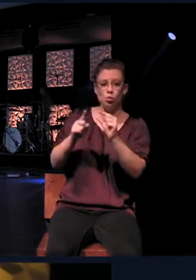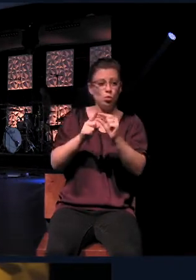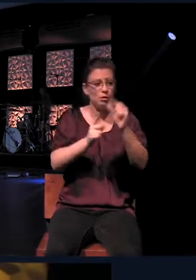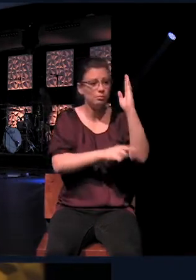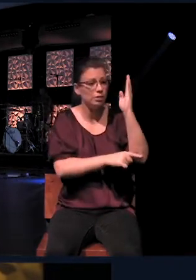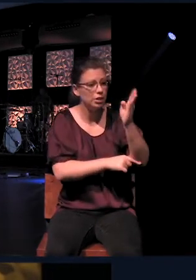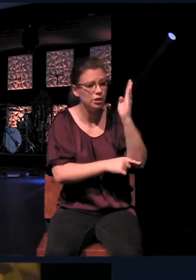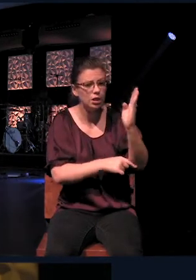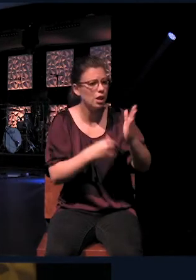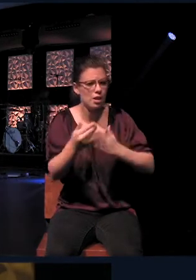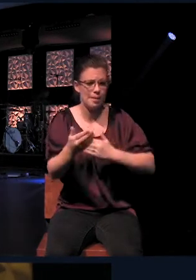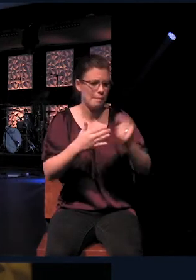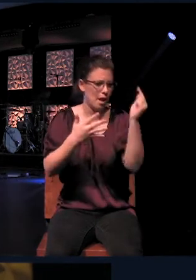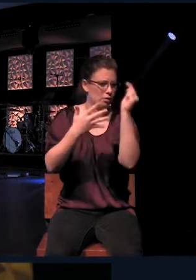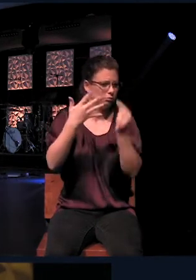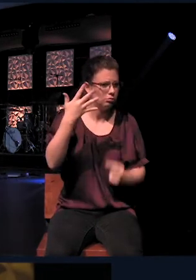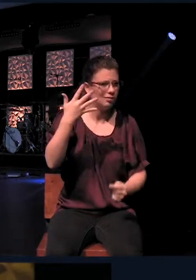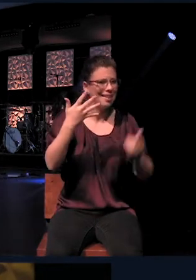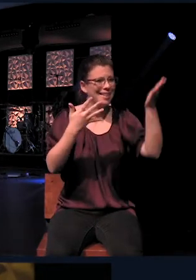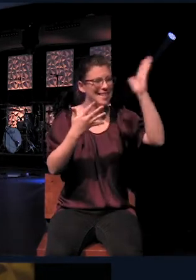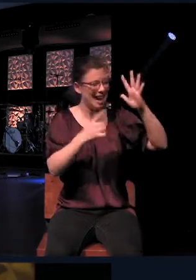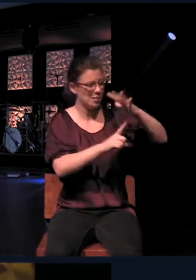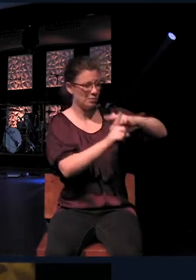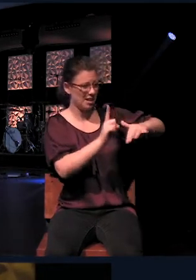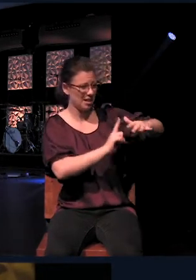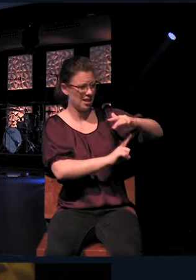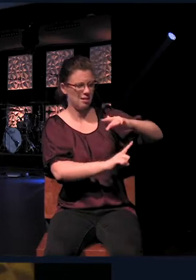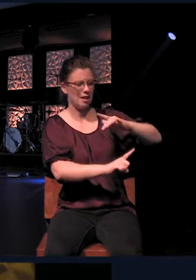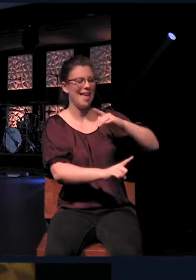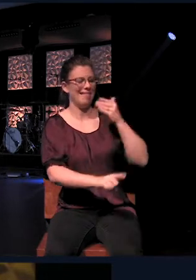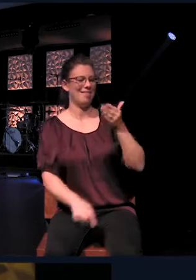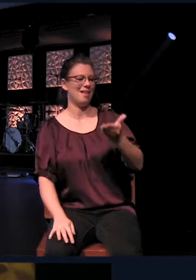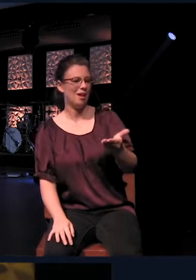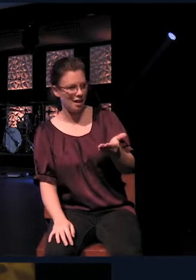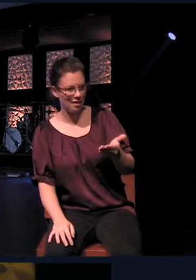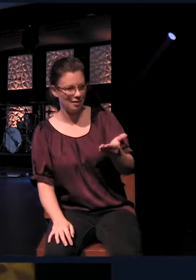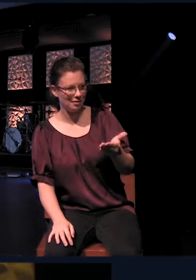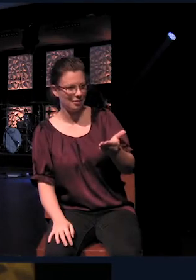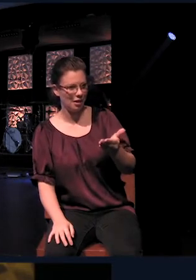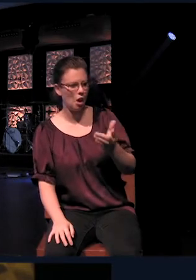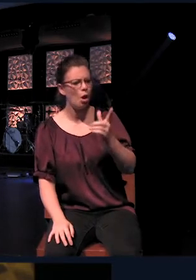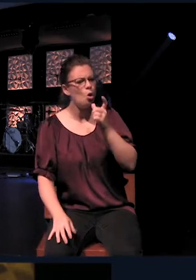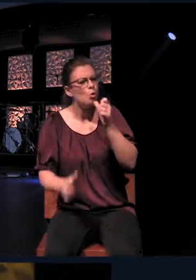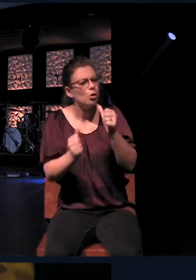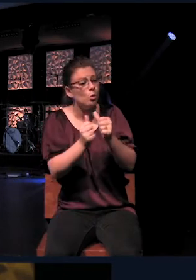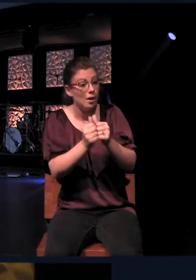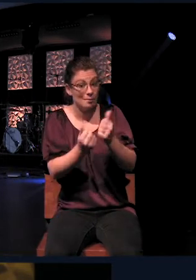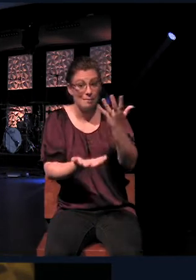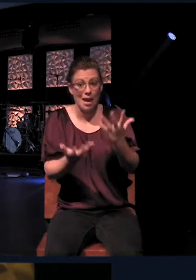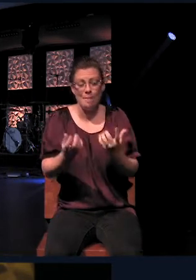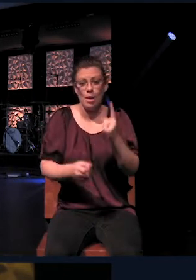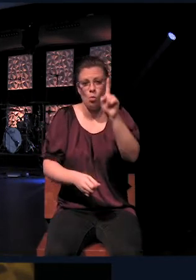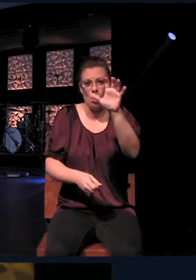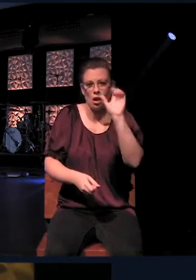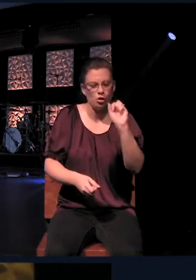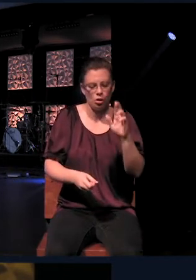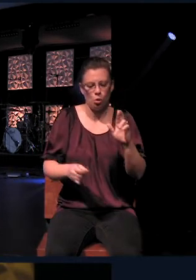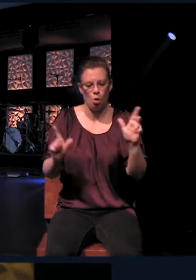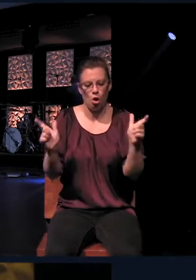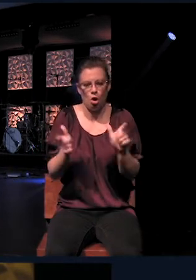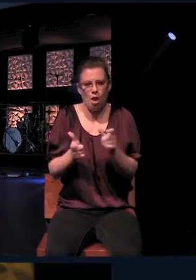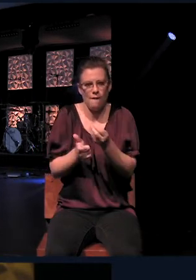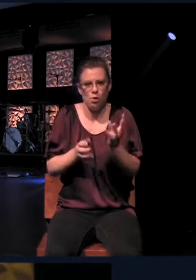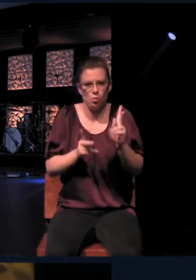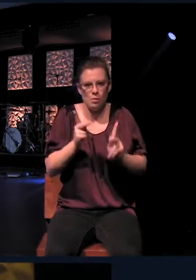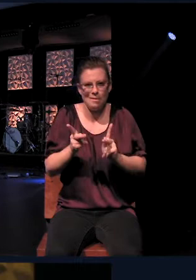there. No matter where that is, whether you're with two people or whether you're with hundreds of people. And you know what I've found in my life, when God's